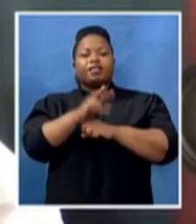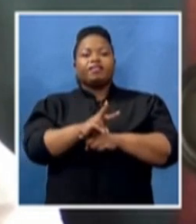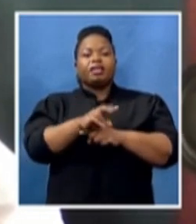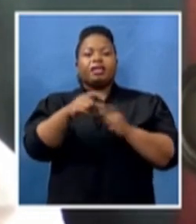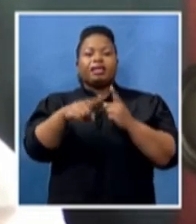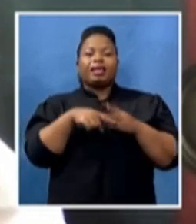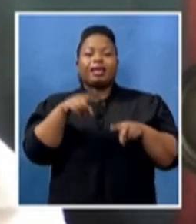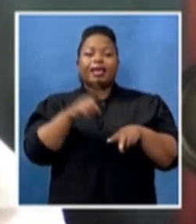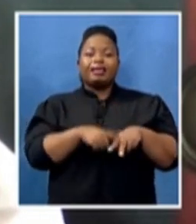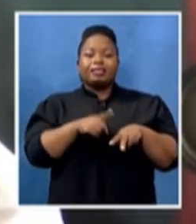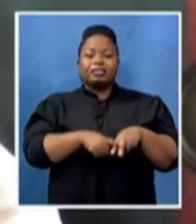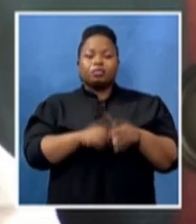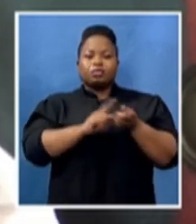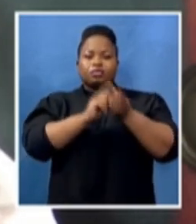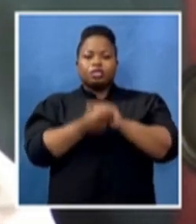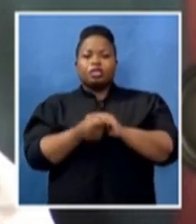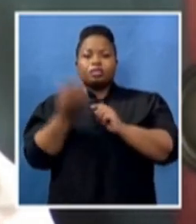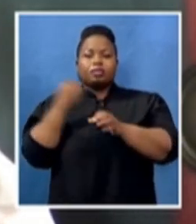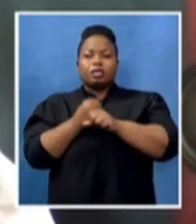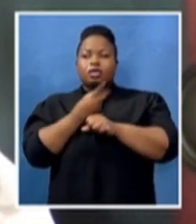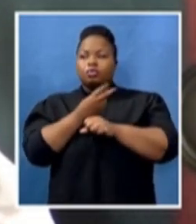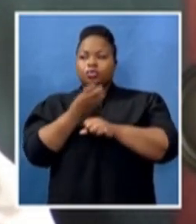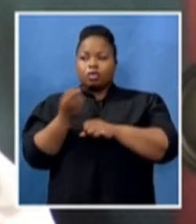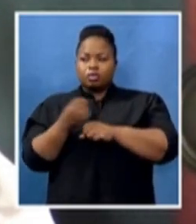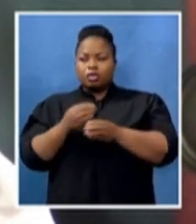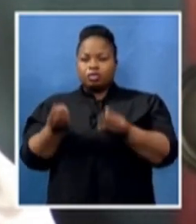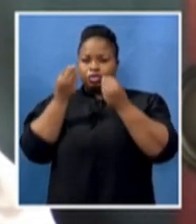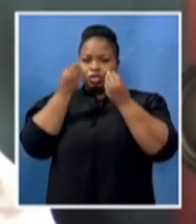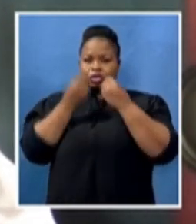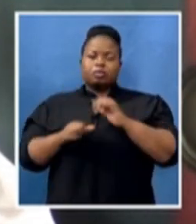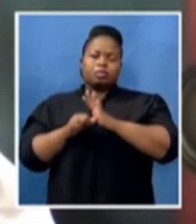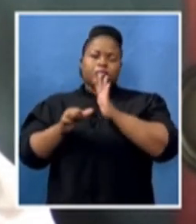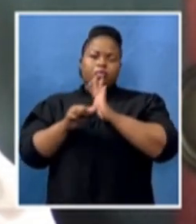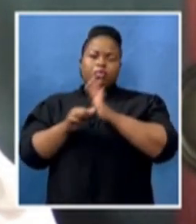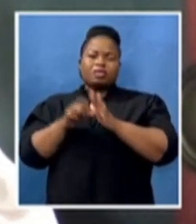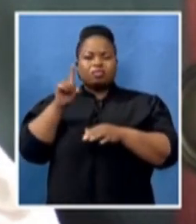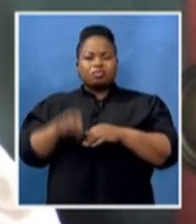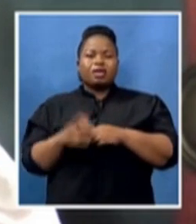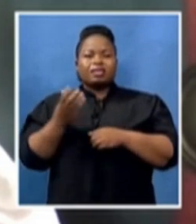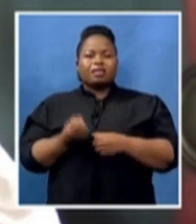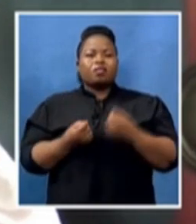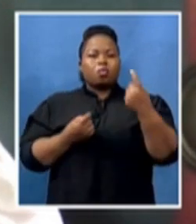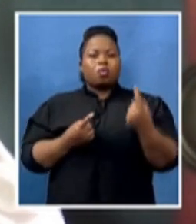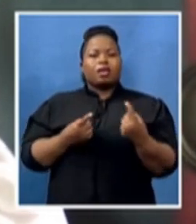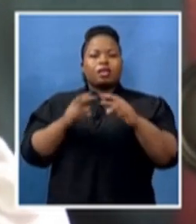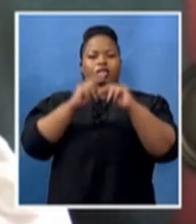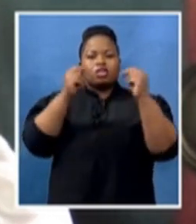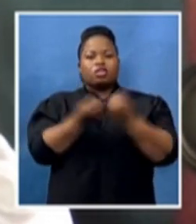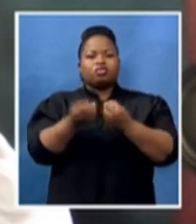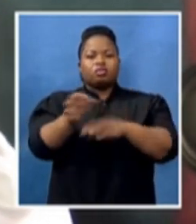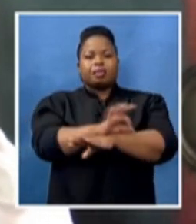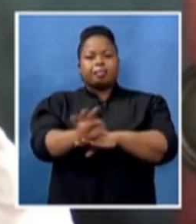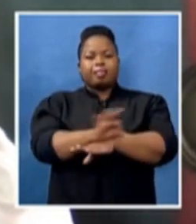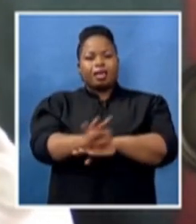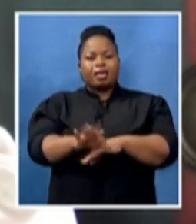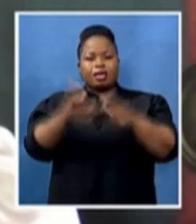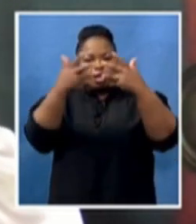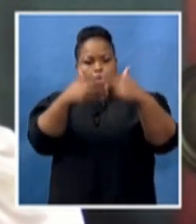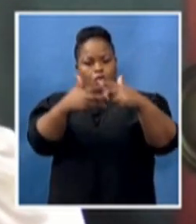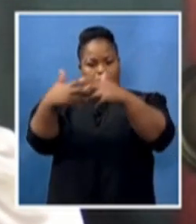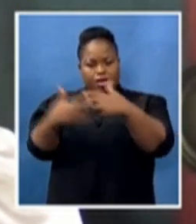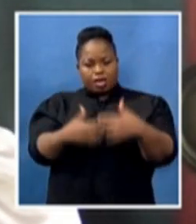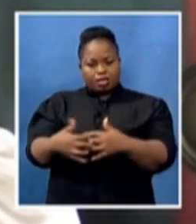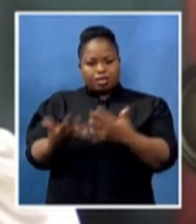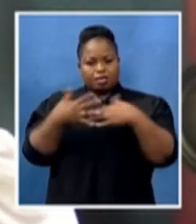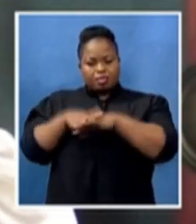the importance of having one national plan and a coordinated implementation strategy. It taught us